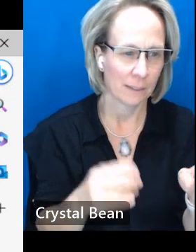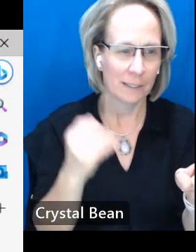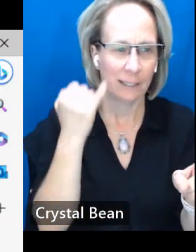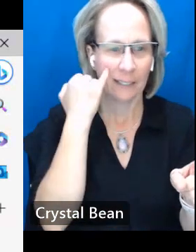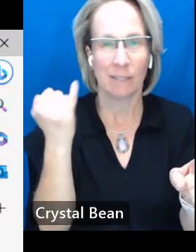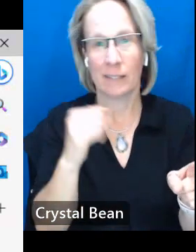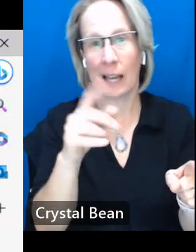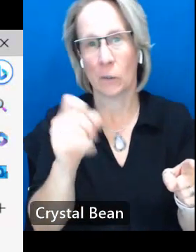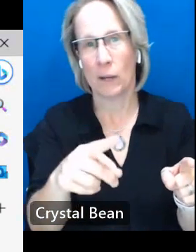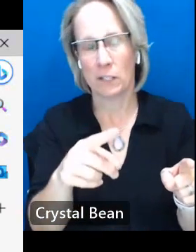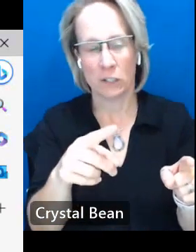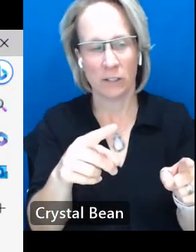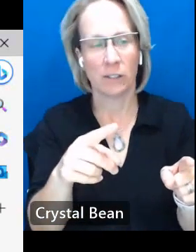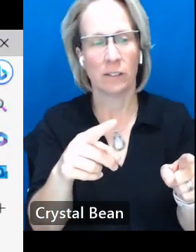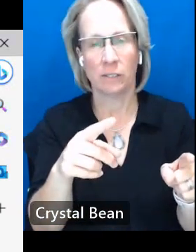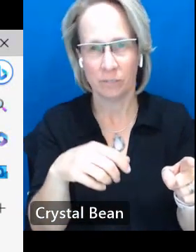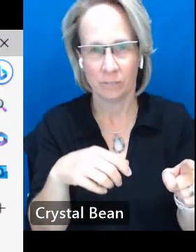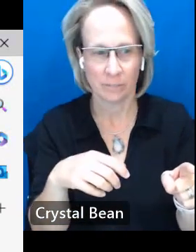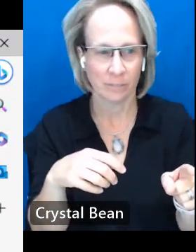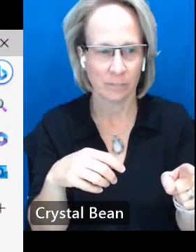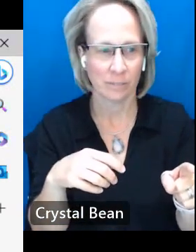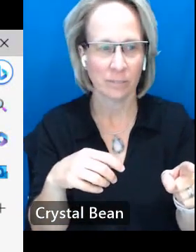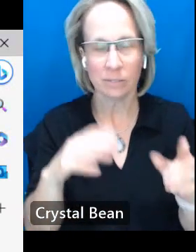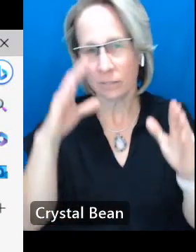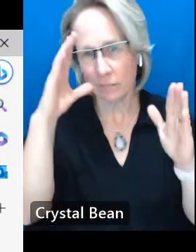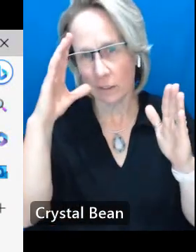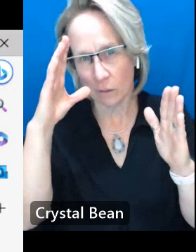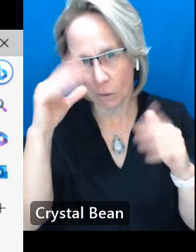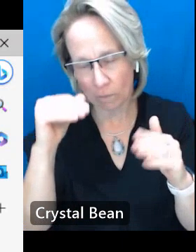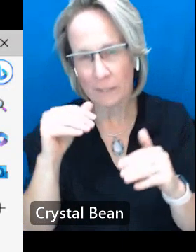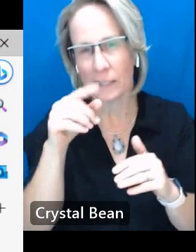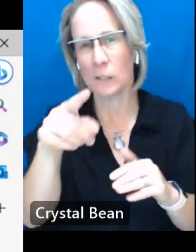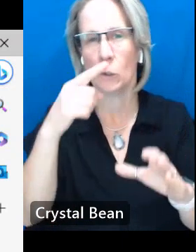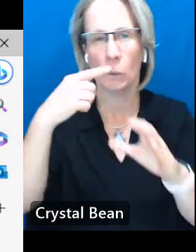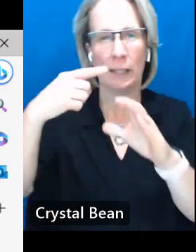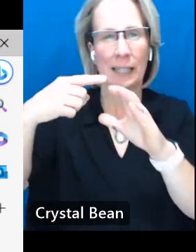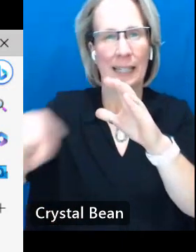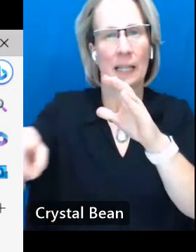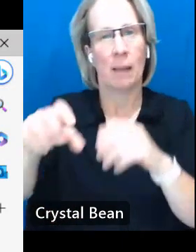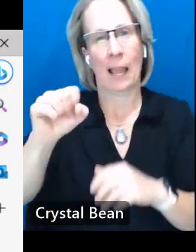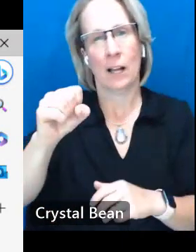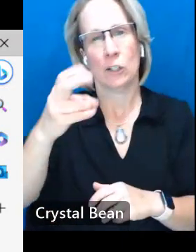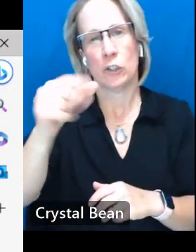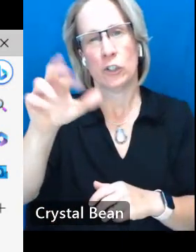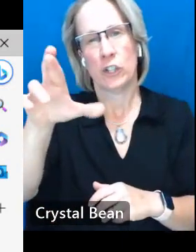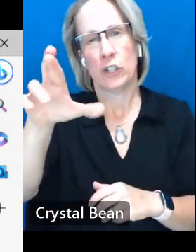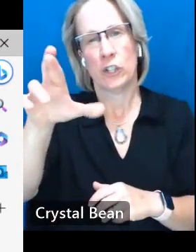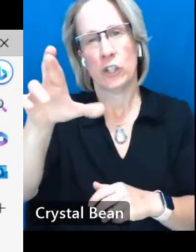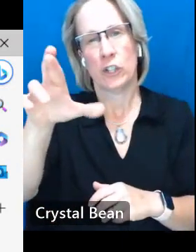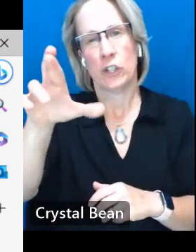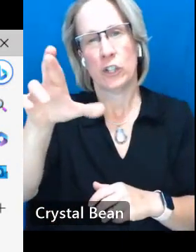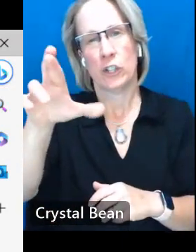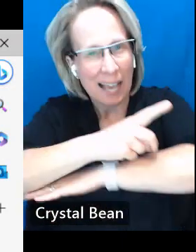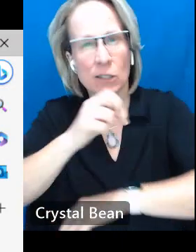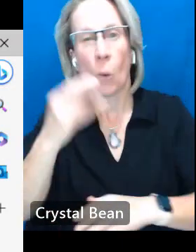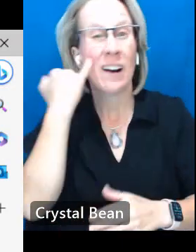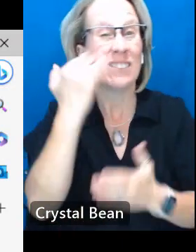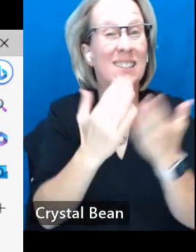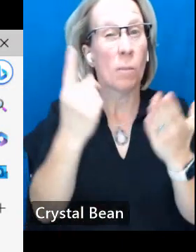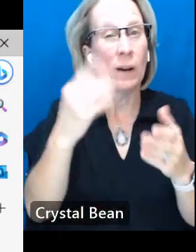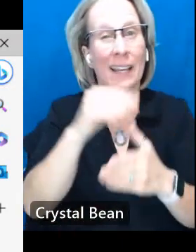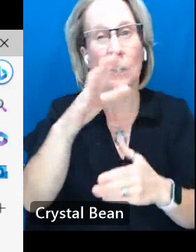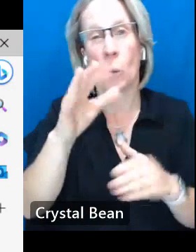you, then hopefully, you can email the share help desk, or, if you've got some share expert in your agency, they can probably help